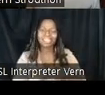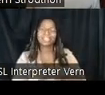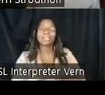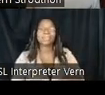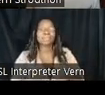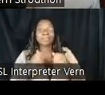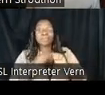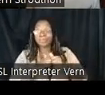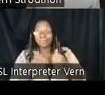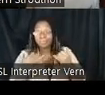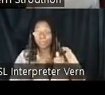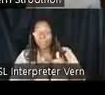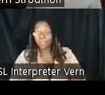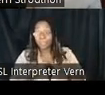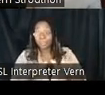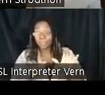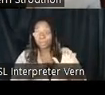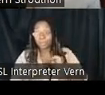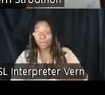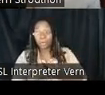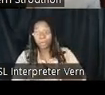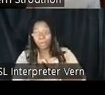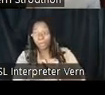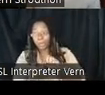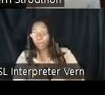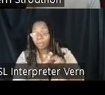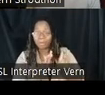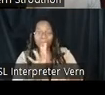work? It means, first of all, that we have to show up authentically